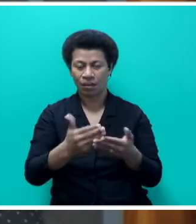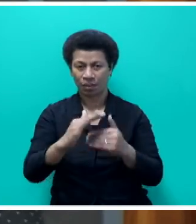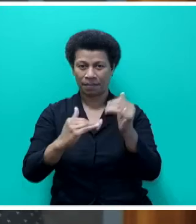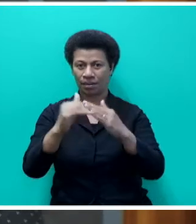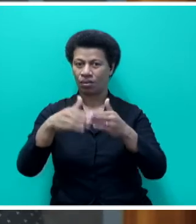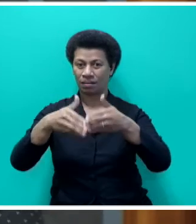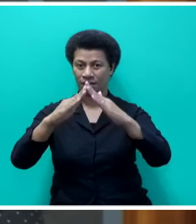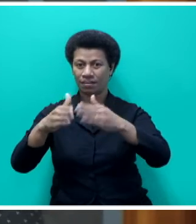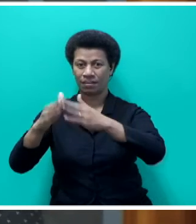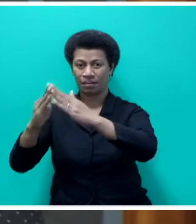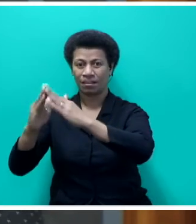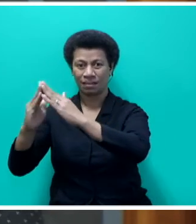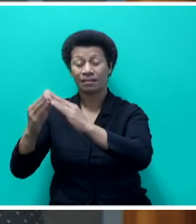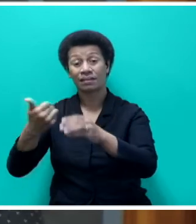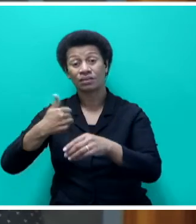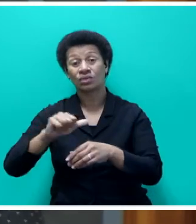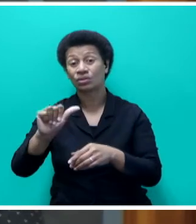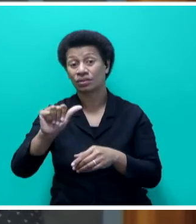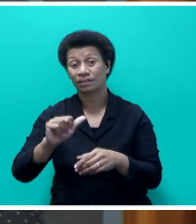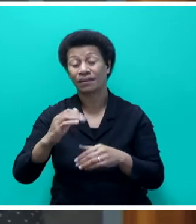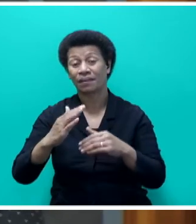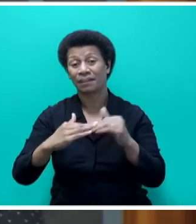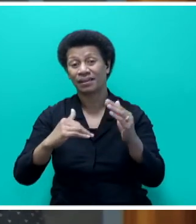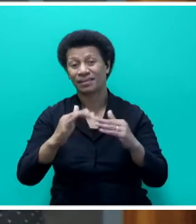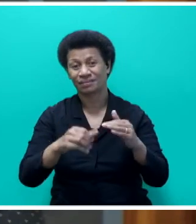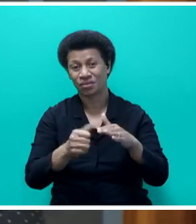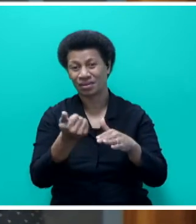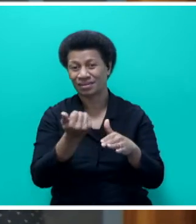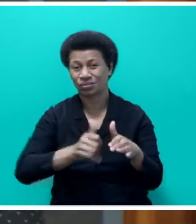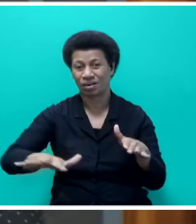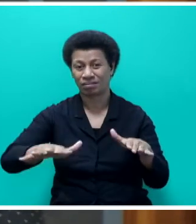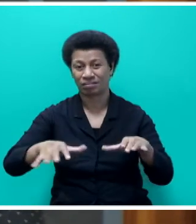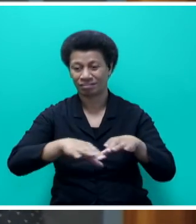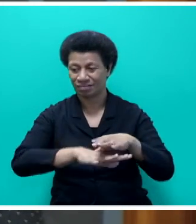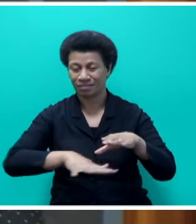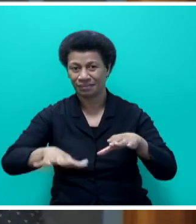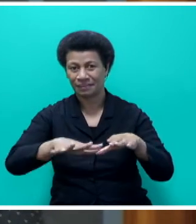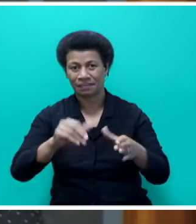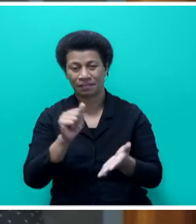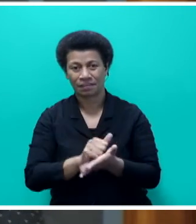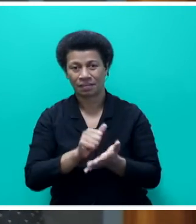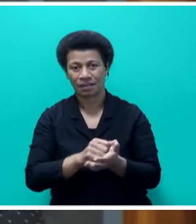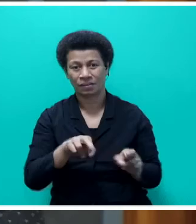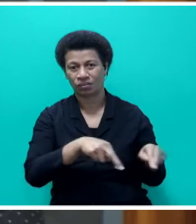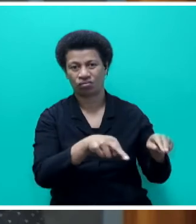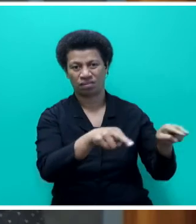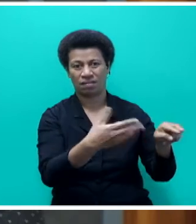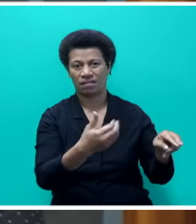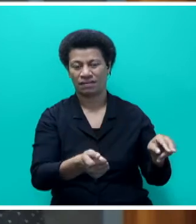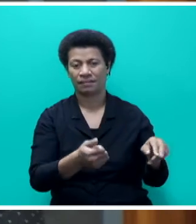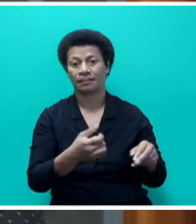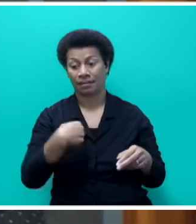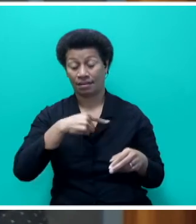build, and what's actually used in terms of the actual groundwork that's actually being done. And we're working on also, Honourable